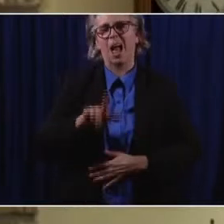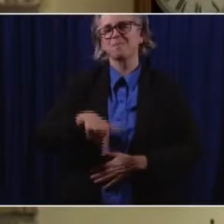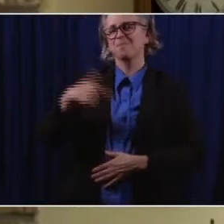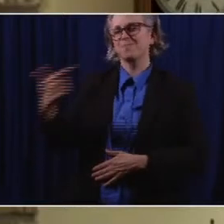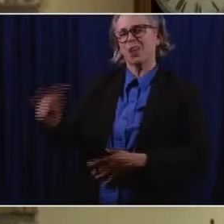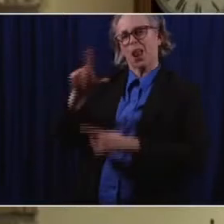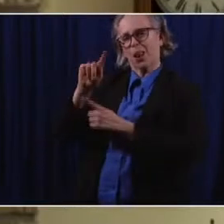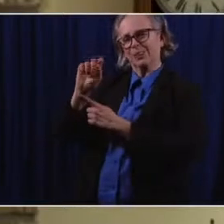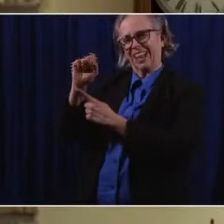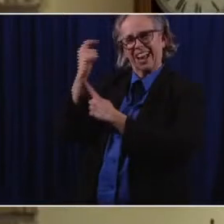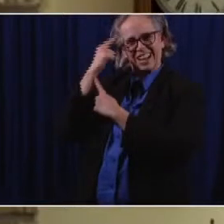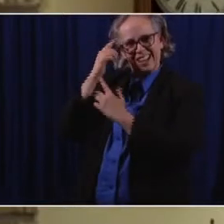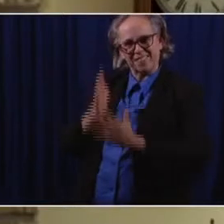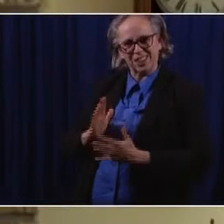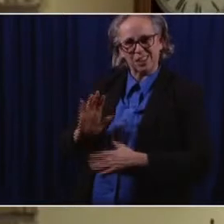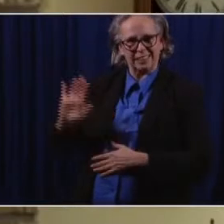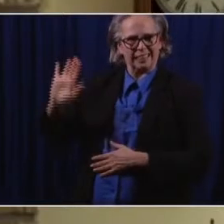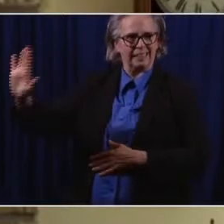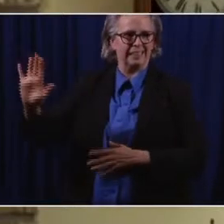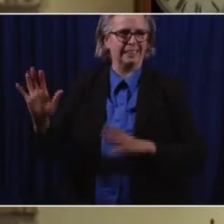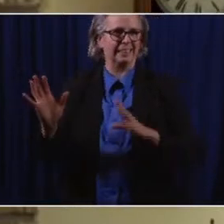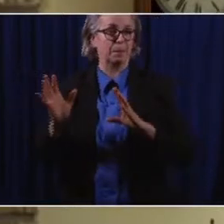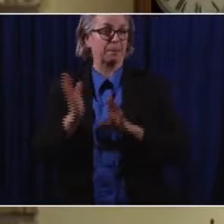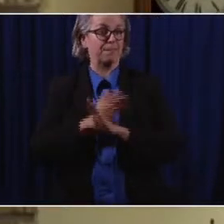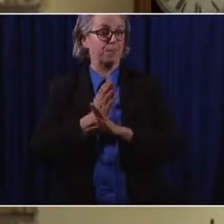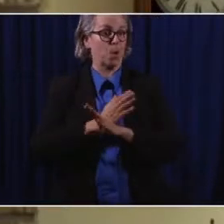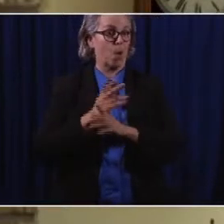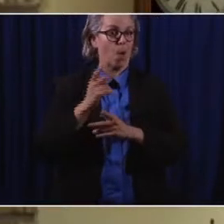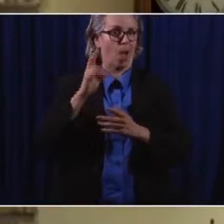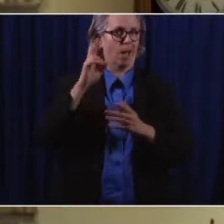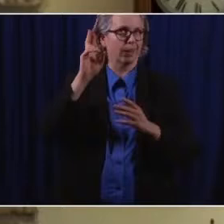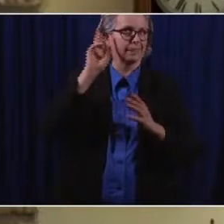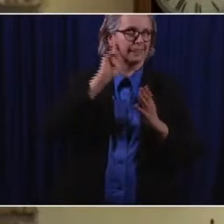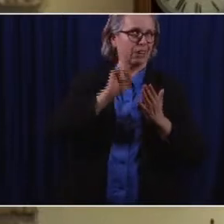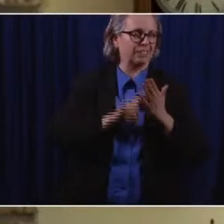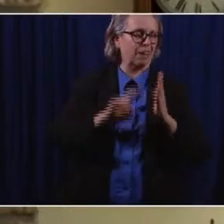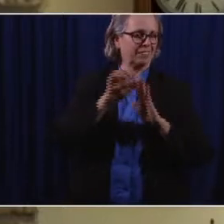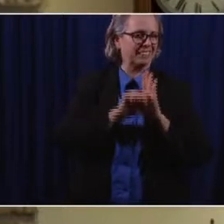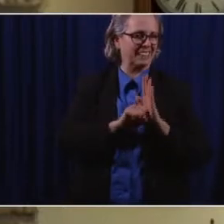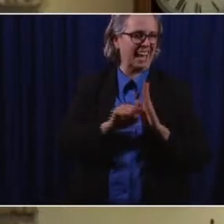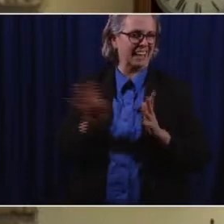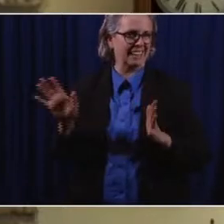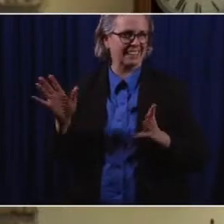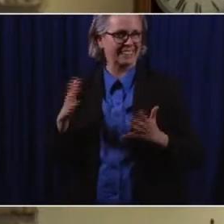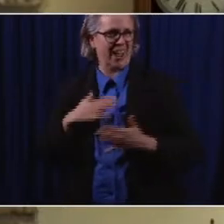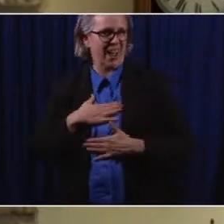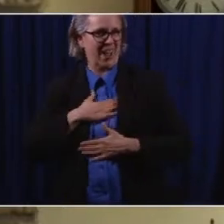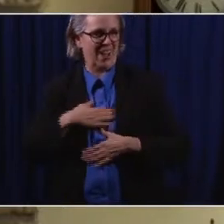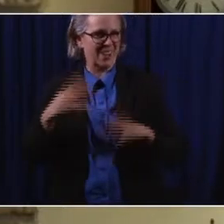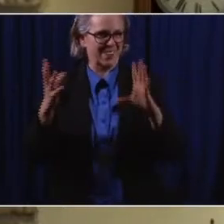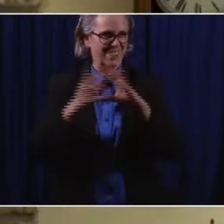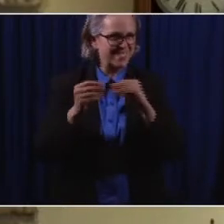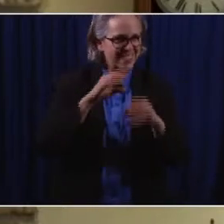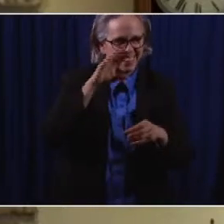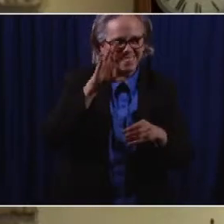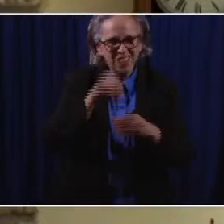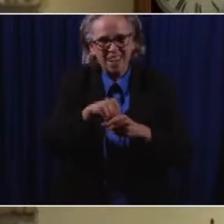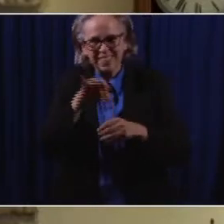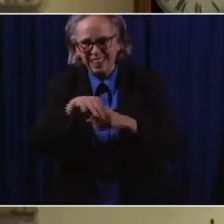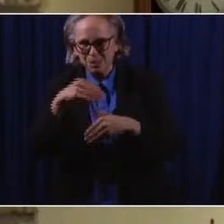Lieutenant Governor, as former Secretary of State, has been involved in elections a lot. And I don't know, John, if you want to say anything more about that